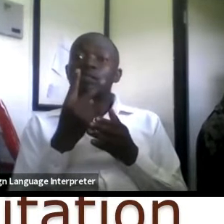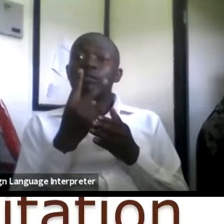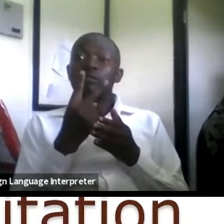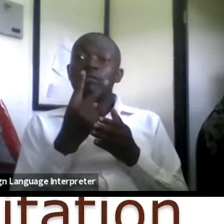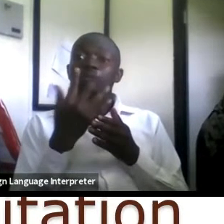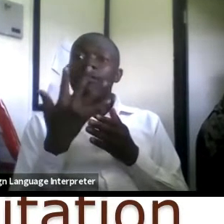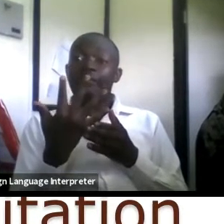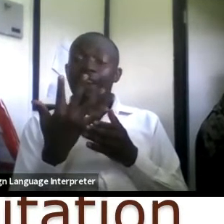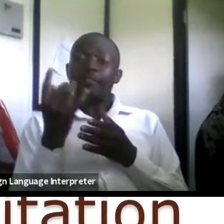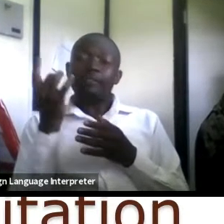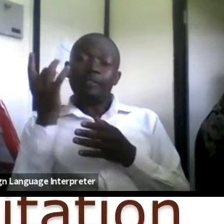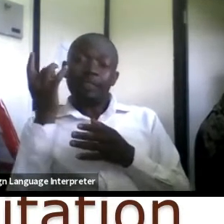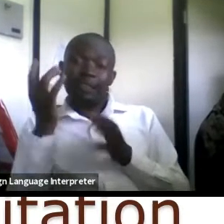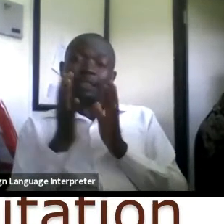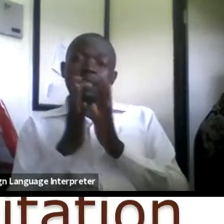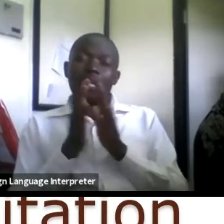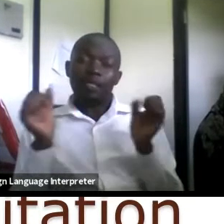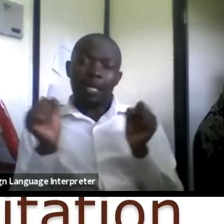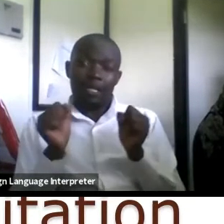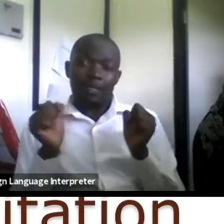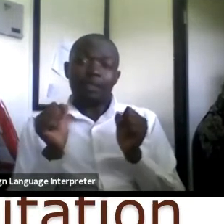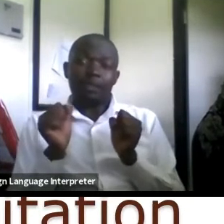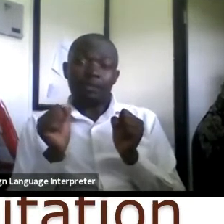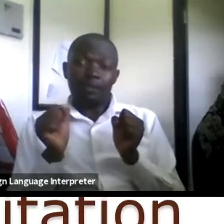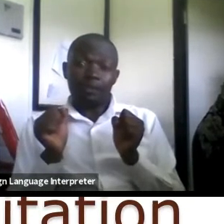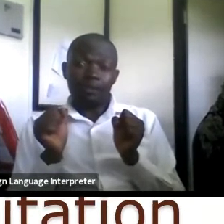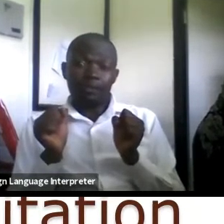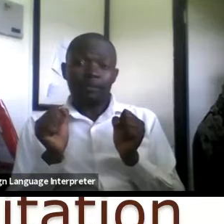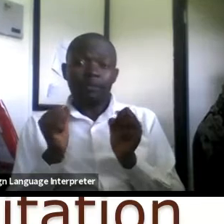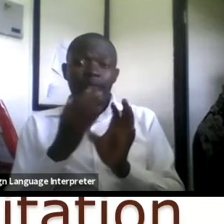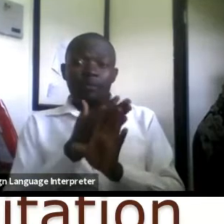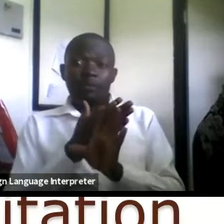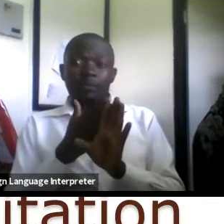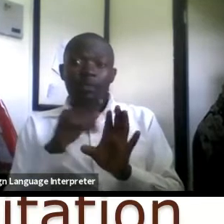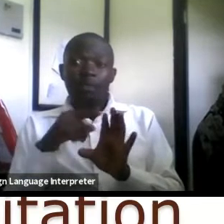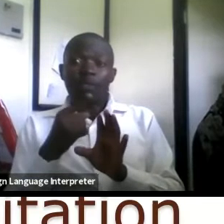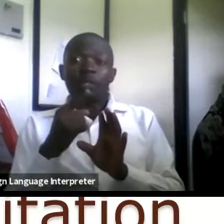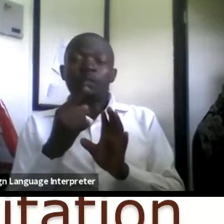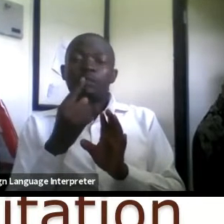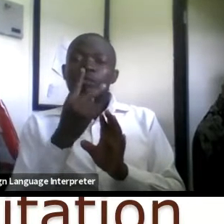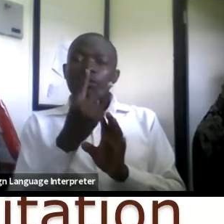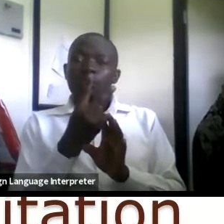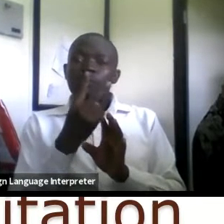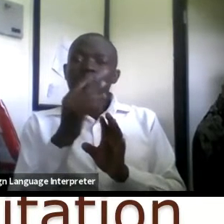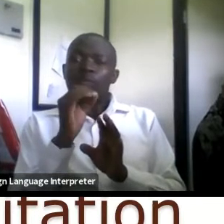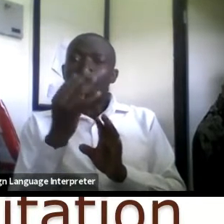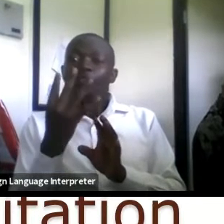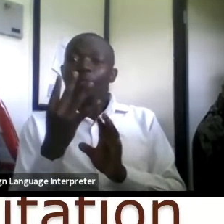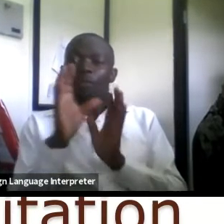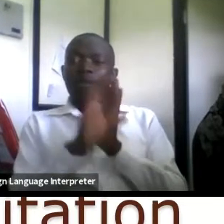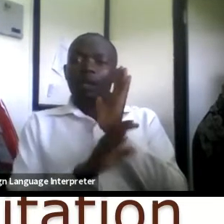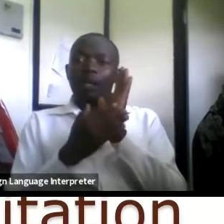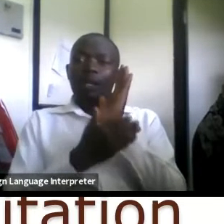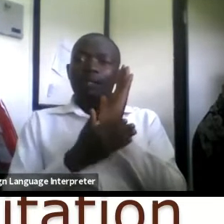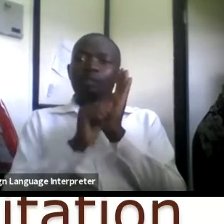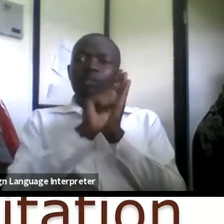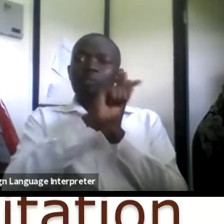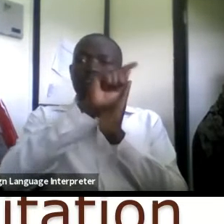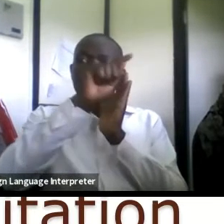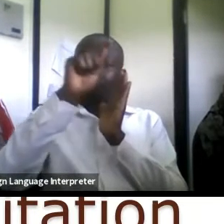and illnesses. And it was done in 204 countries. So based on